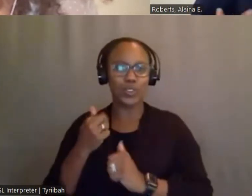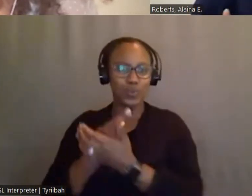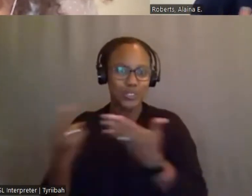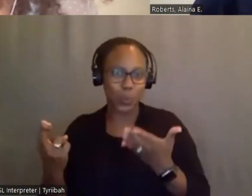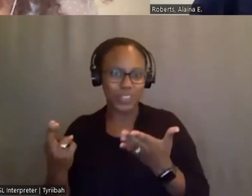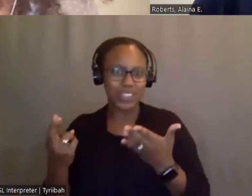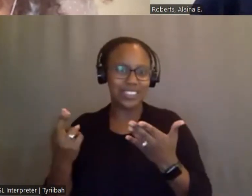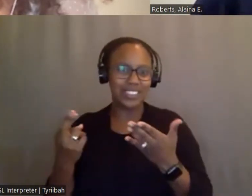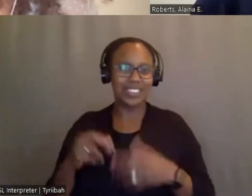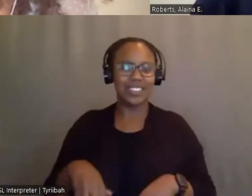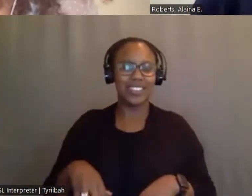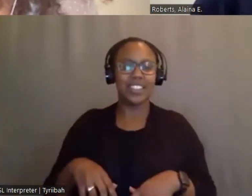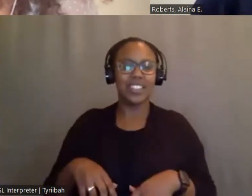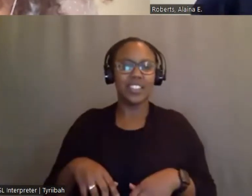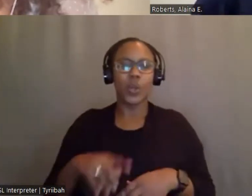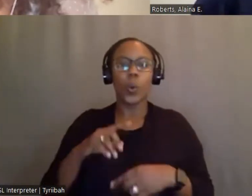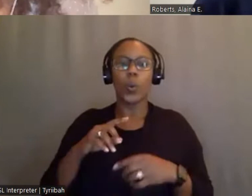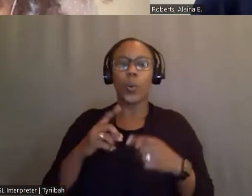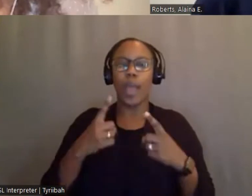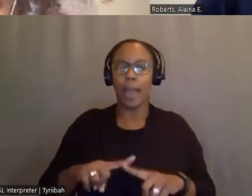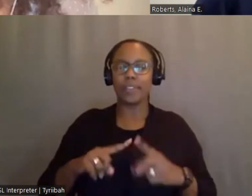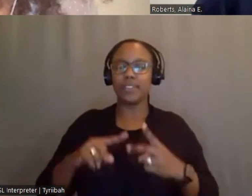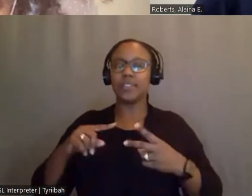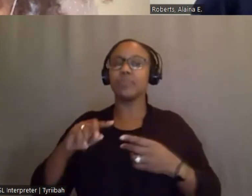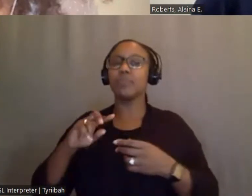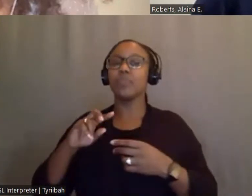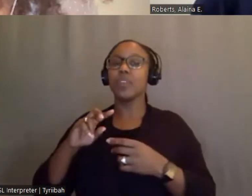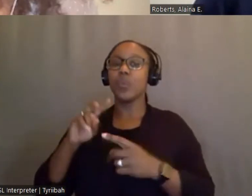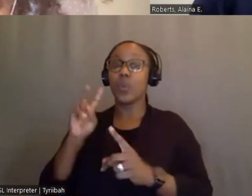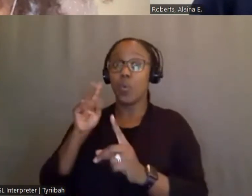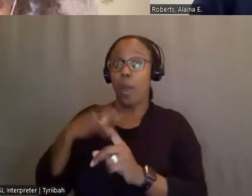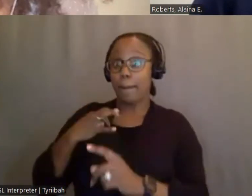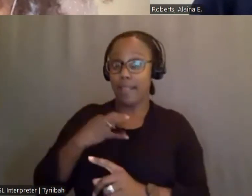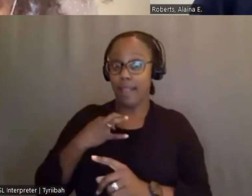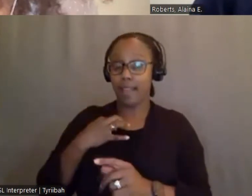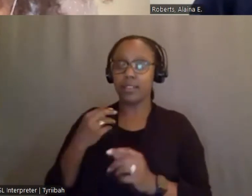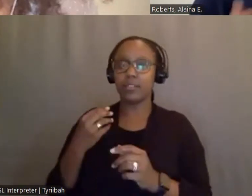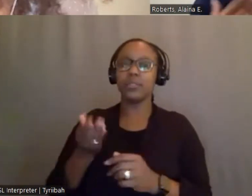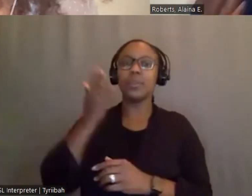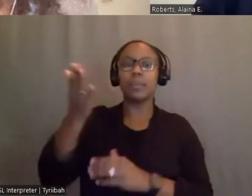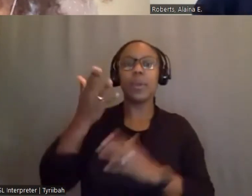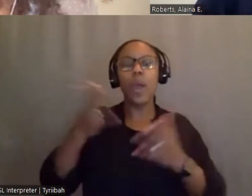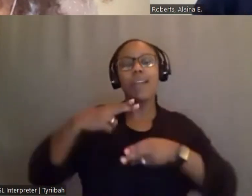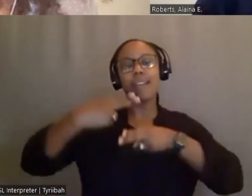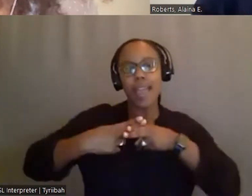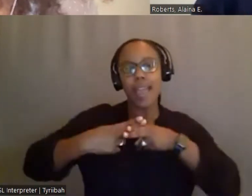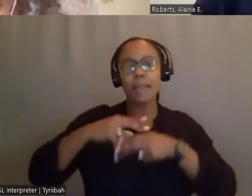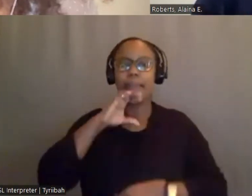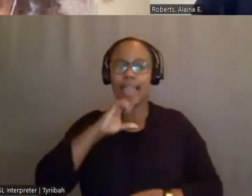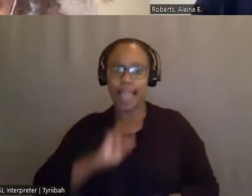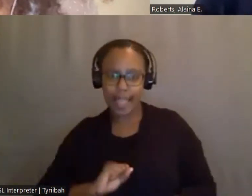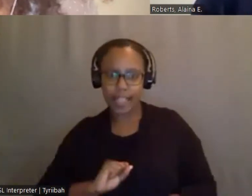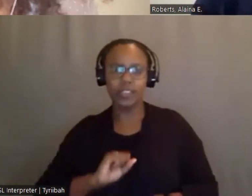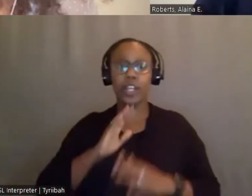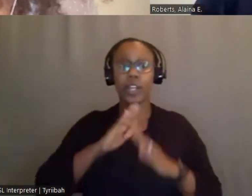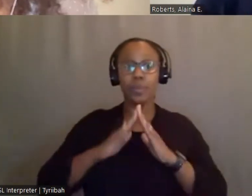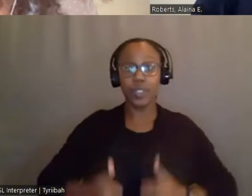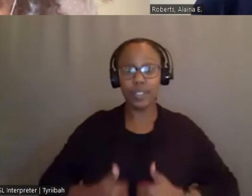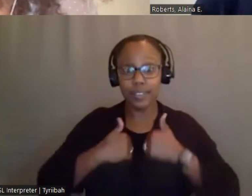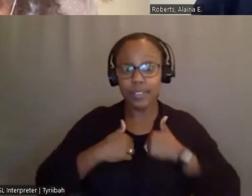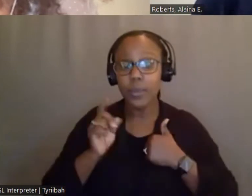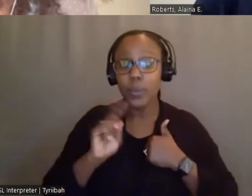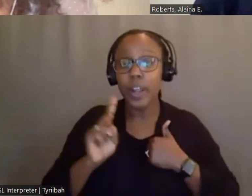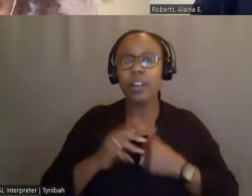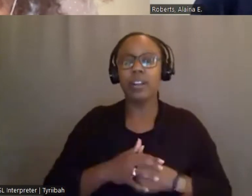be on this role, you submit your name, your age, the community you live in, your relatives, like your children,